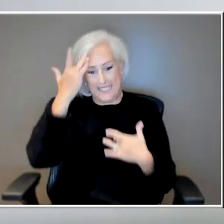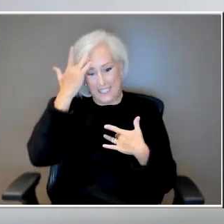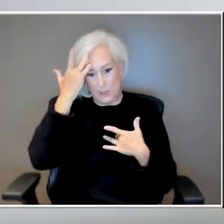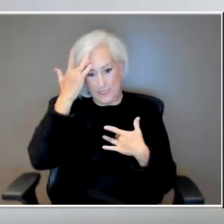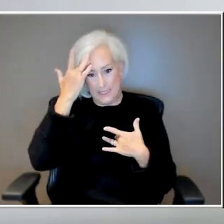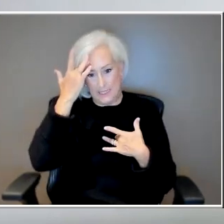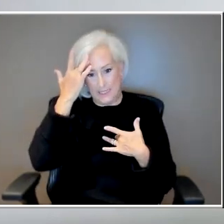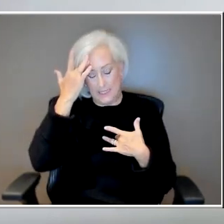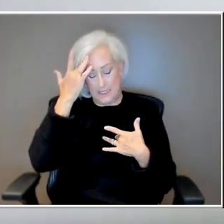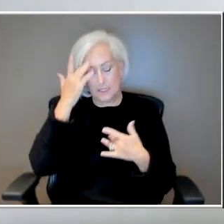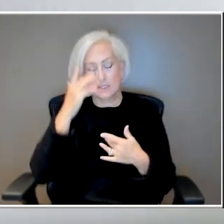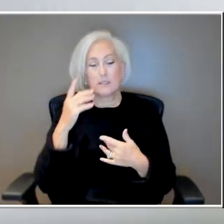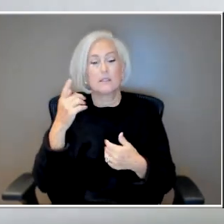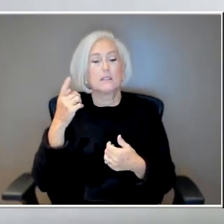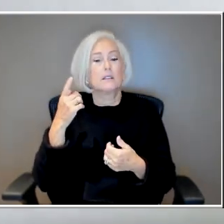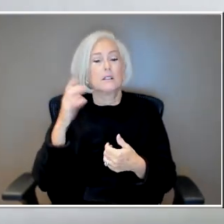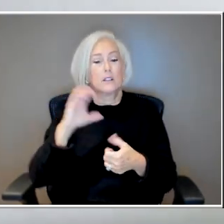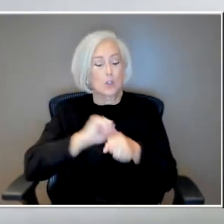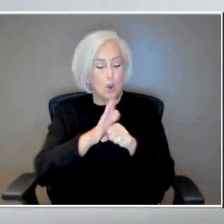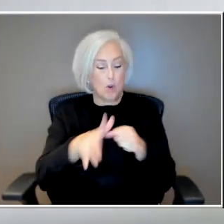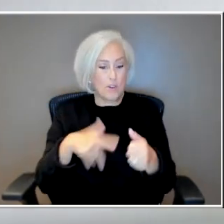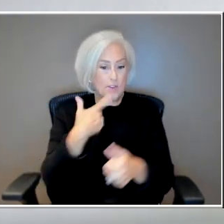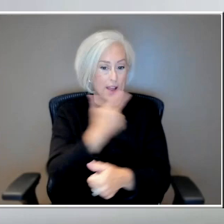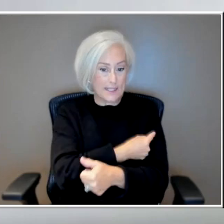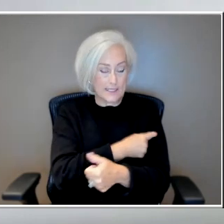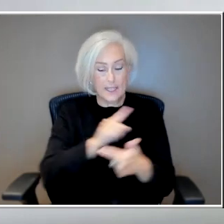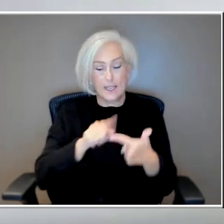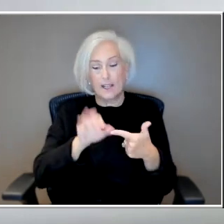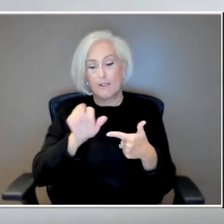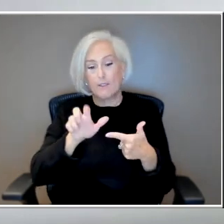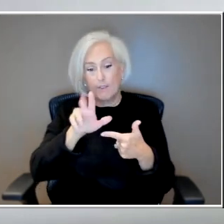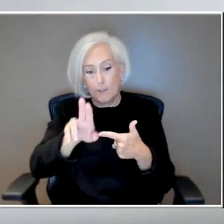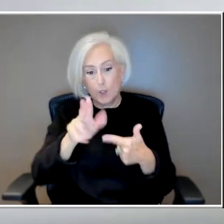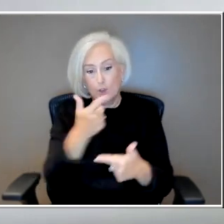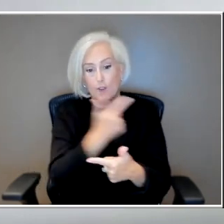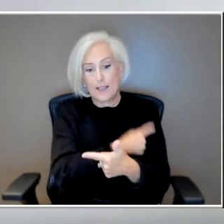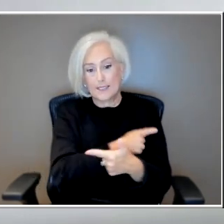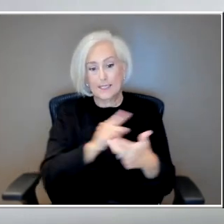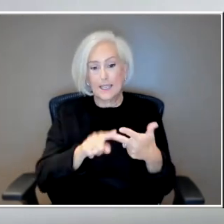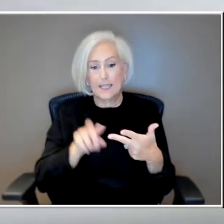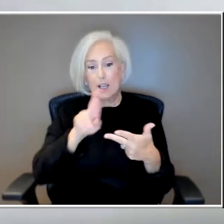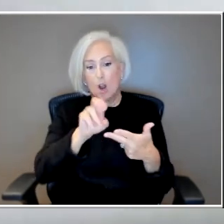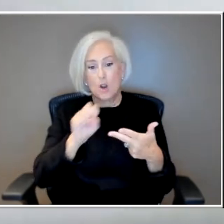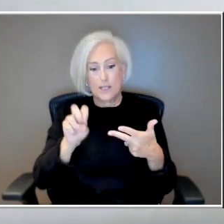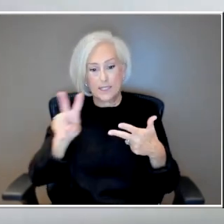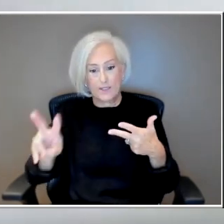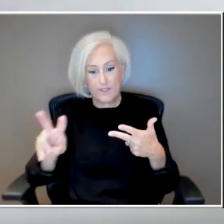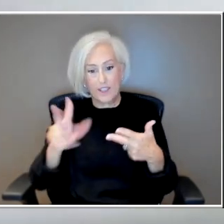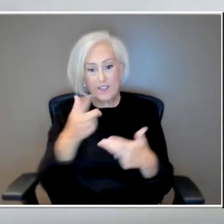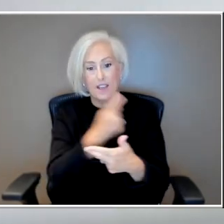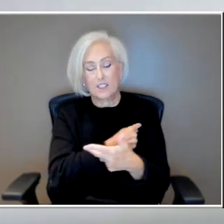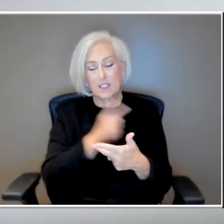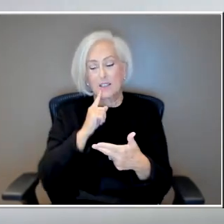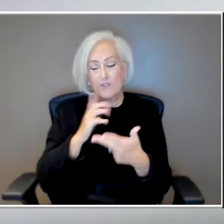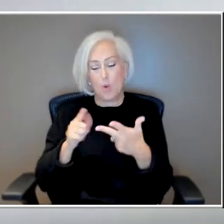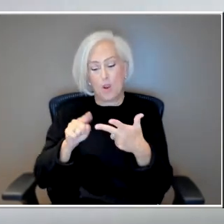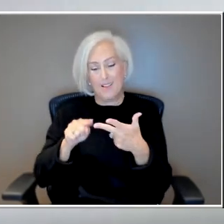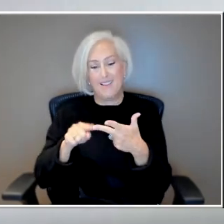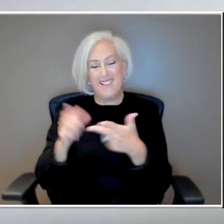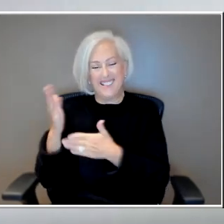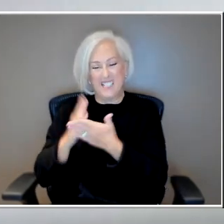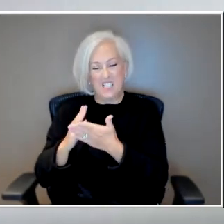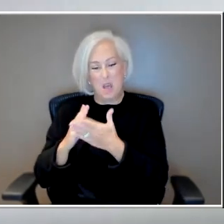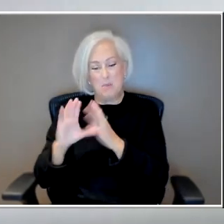should look at COVID vaccine, flu vaccine. We now have RSV vaccine for certain populations, and we're